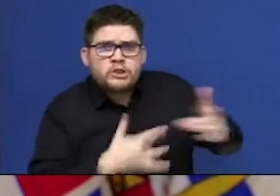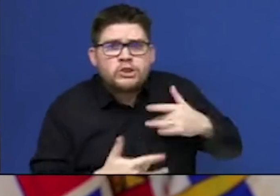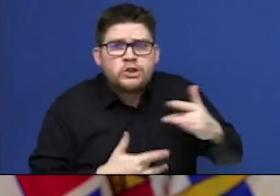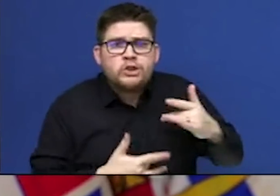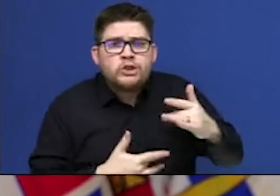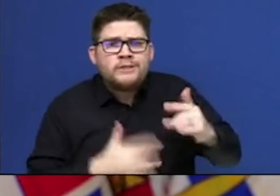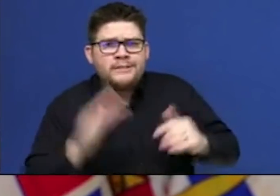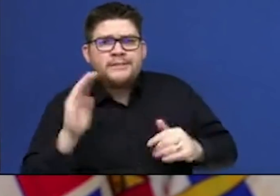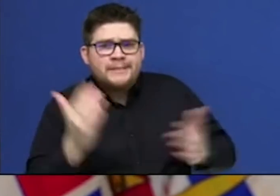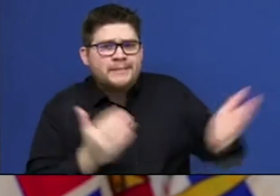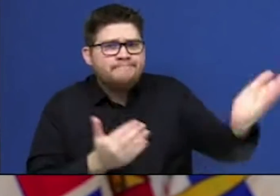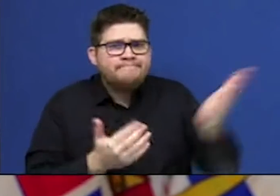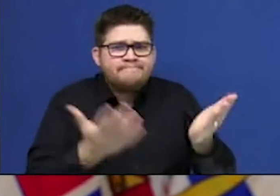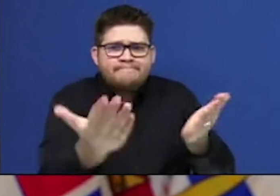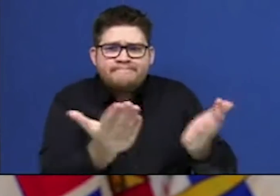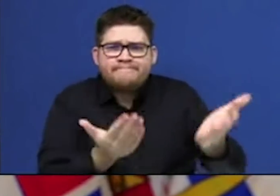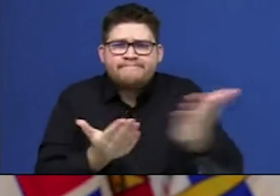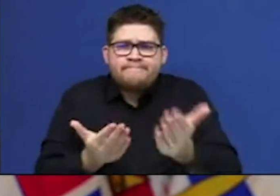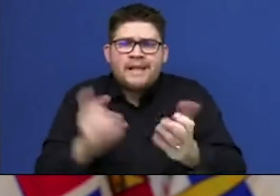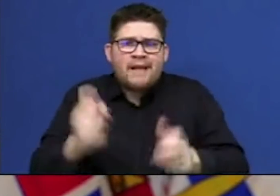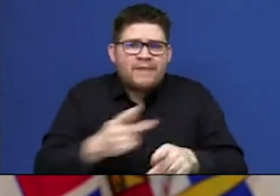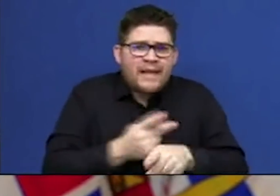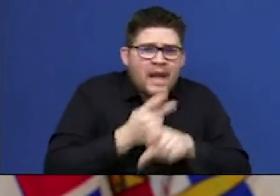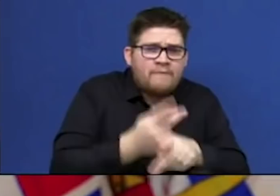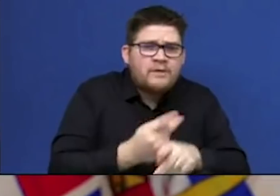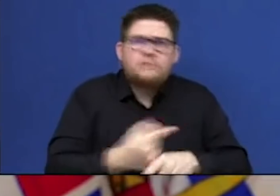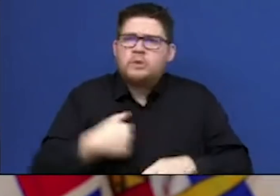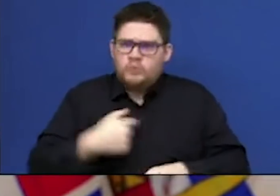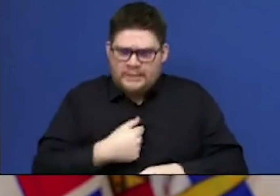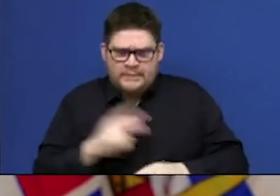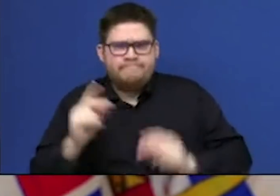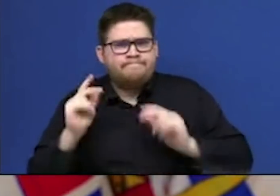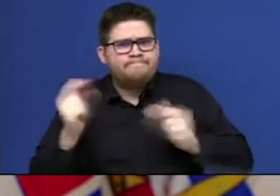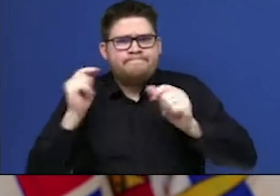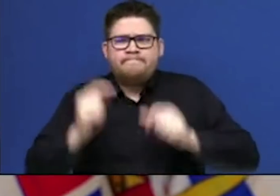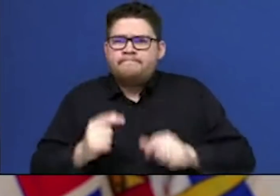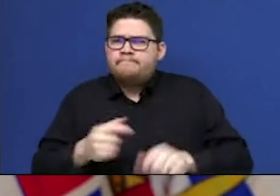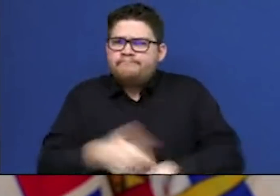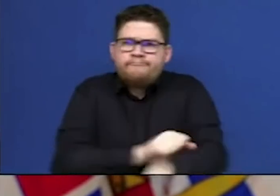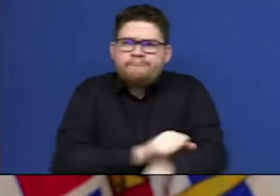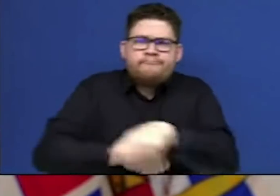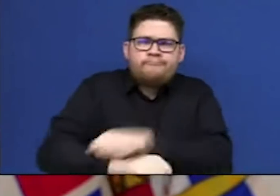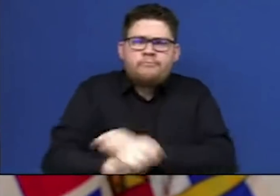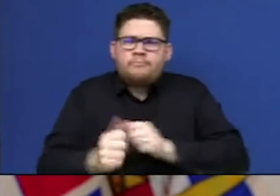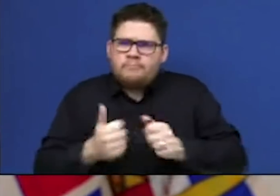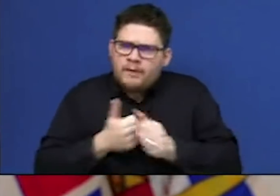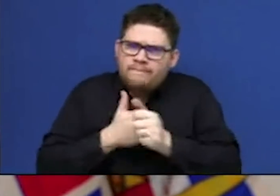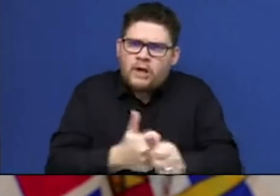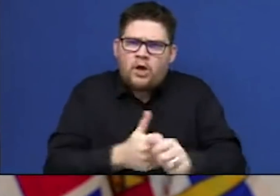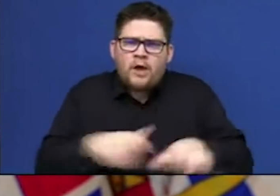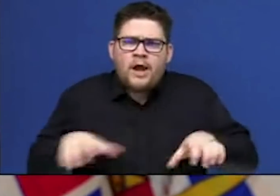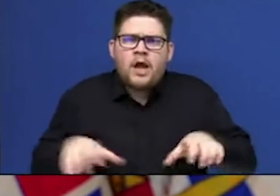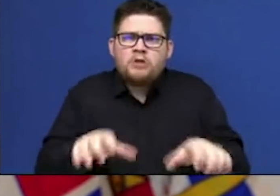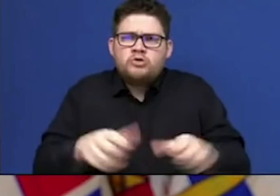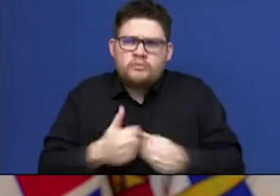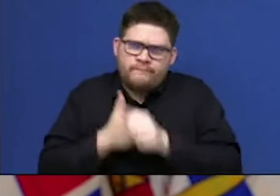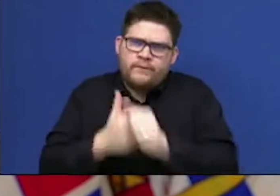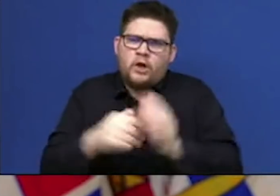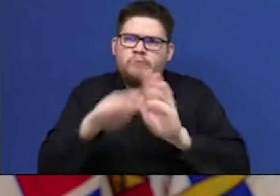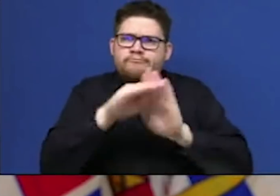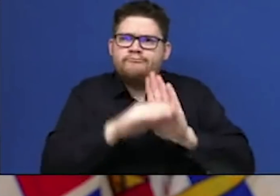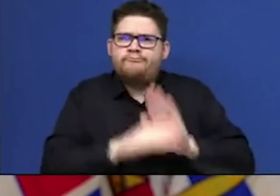is a rare instance of what's called vaccine-induced prothrombotic immune thrombocytopenia, or VIPIT for